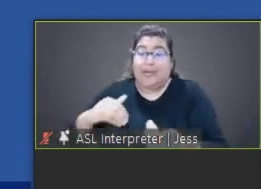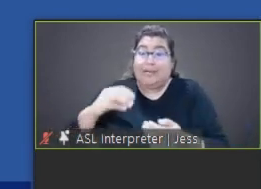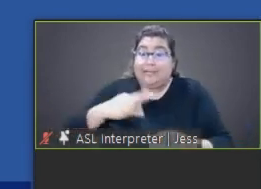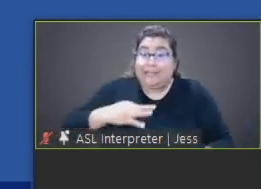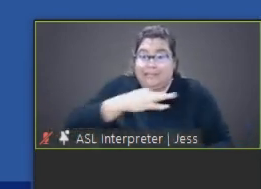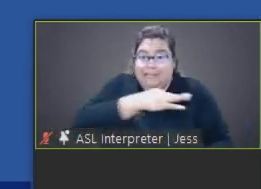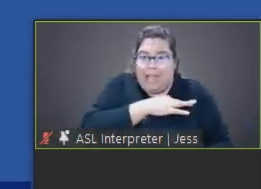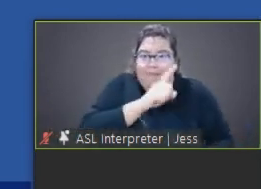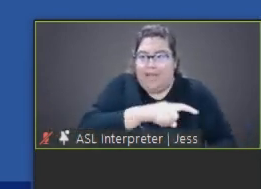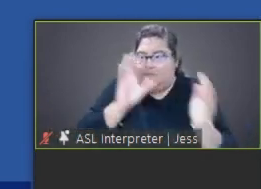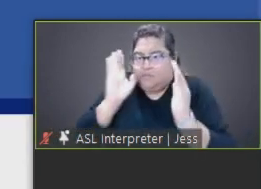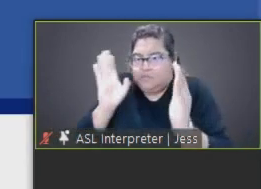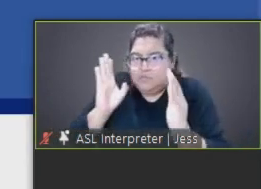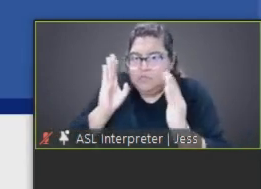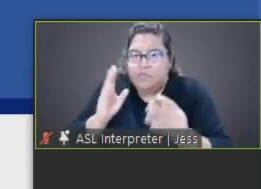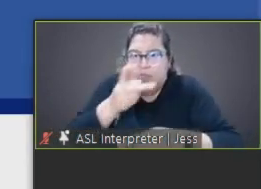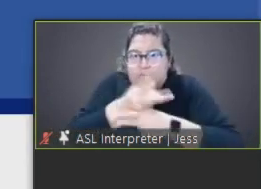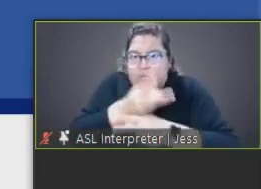Next slide.